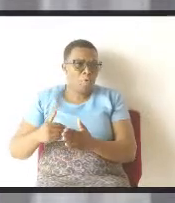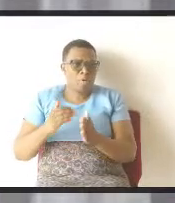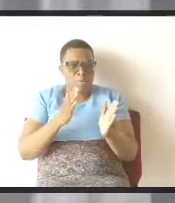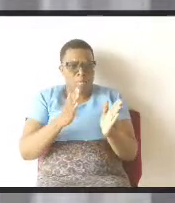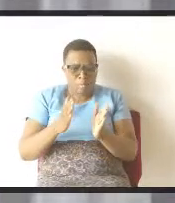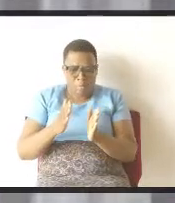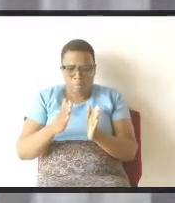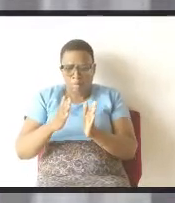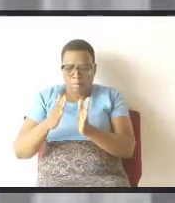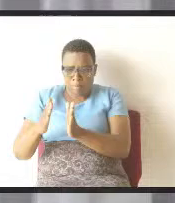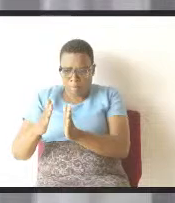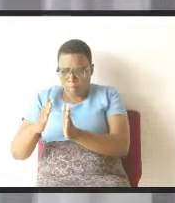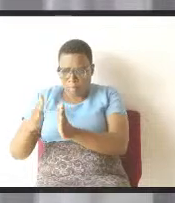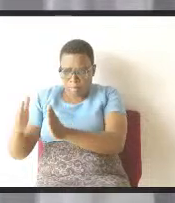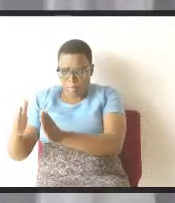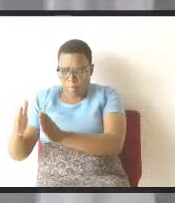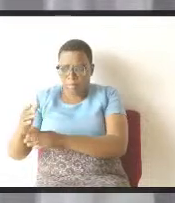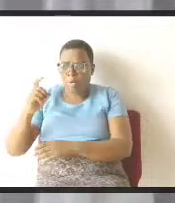that have to be met.